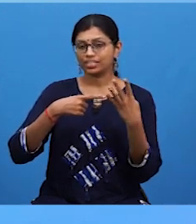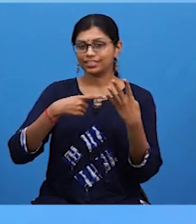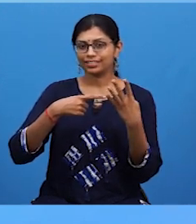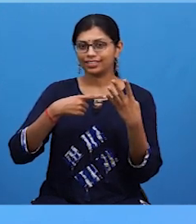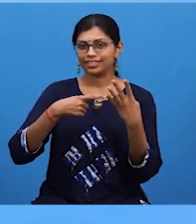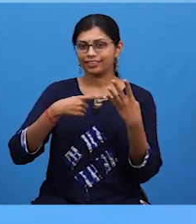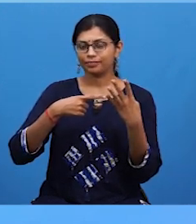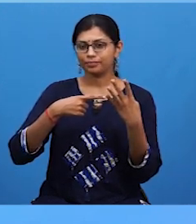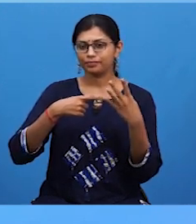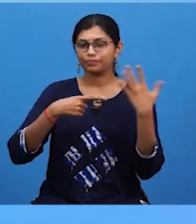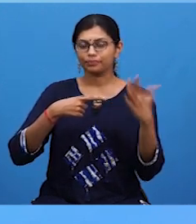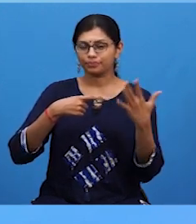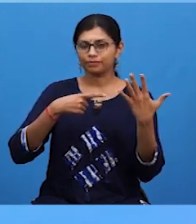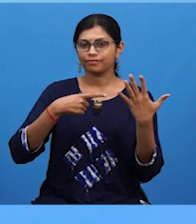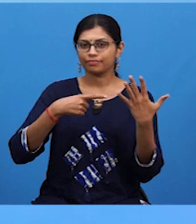14,